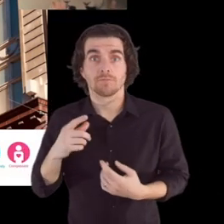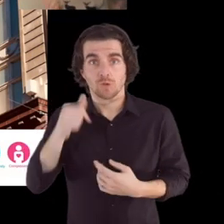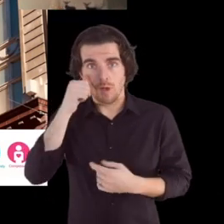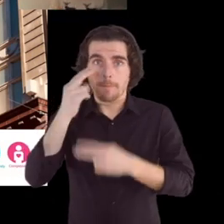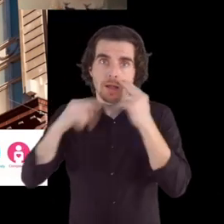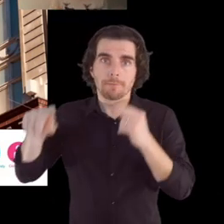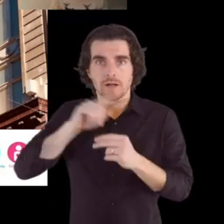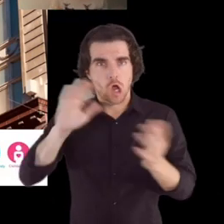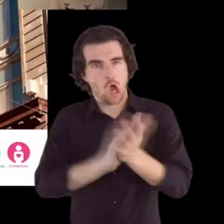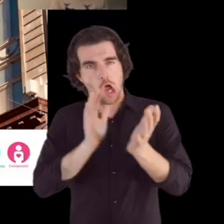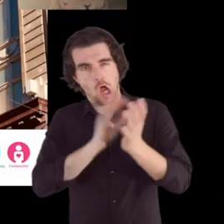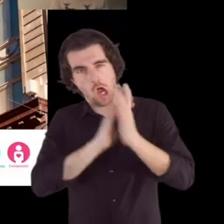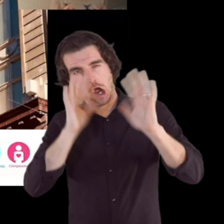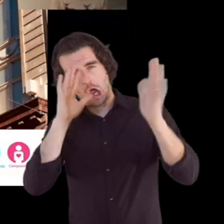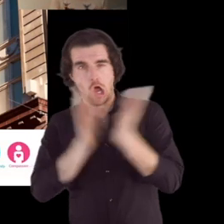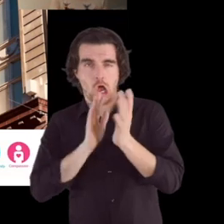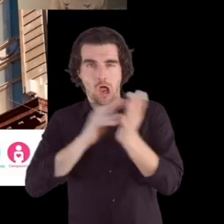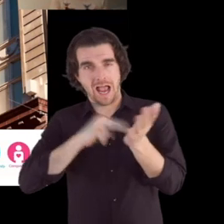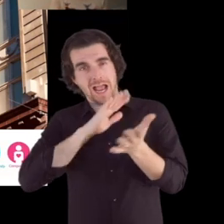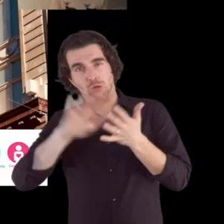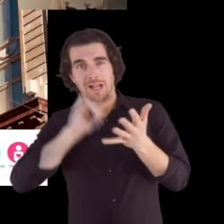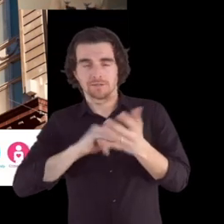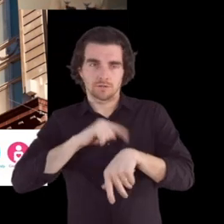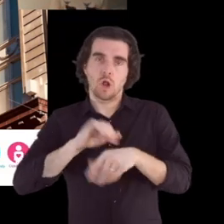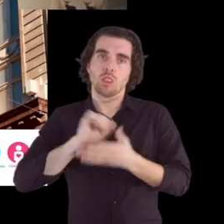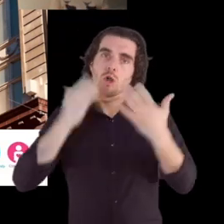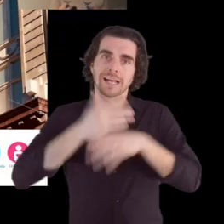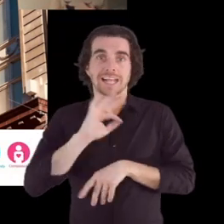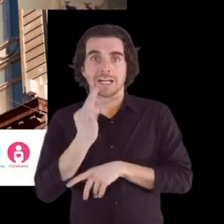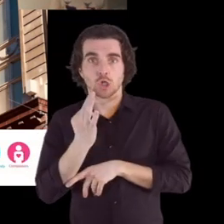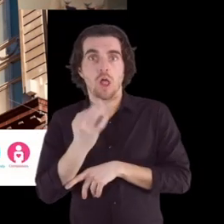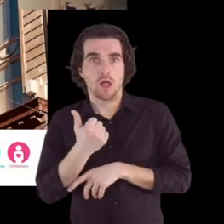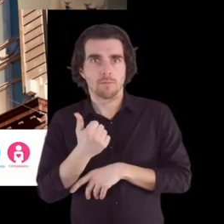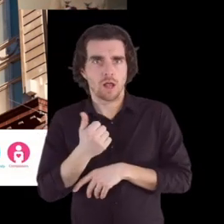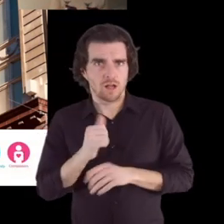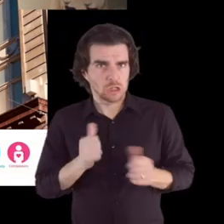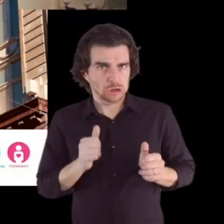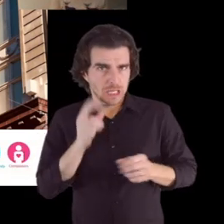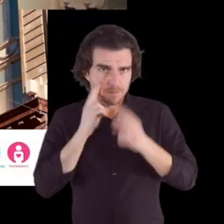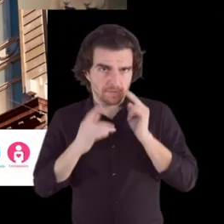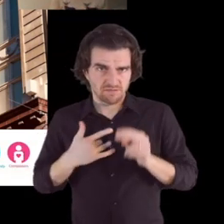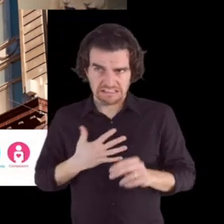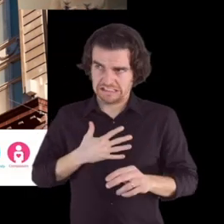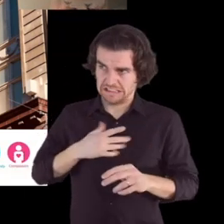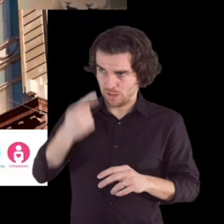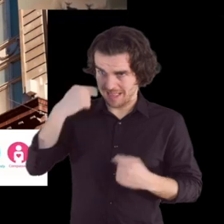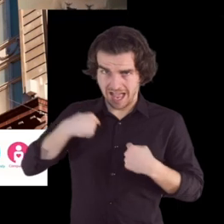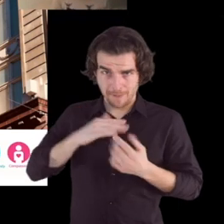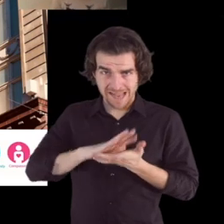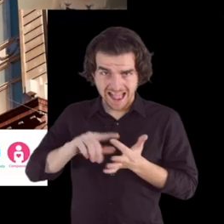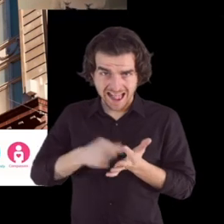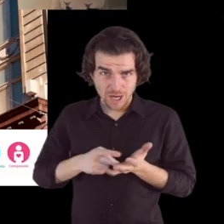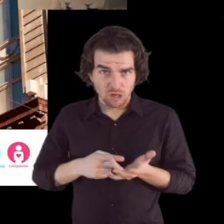everybody was clapping for the NHS, and that was really good, and it was very heartwarming. But I think that people felt a pressure to be a hero, to be this